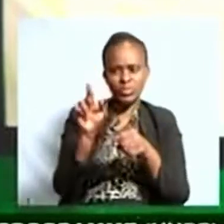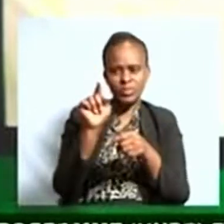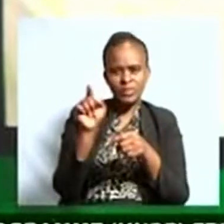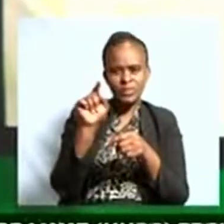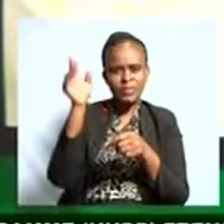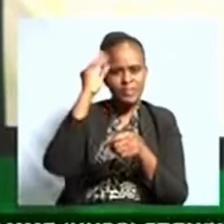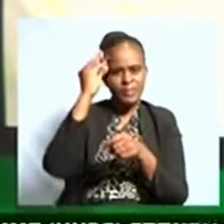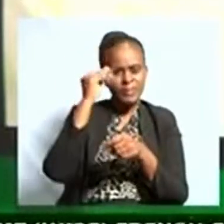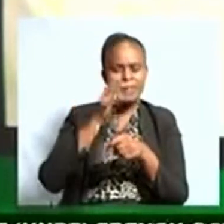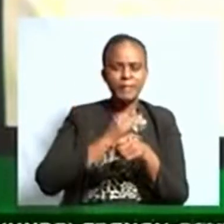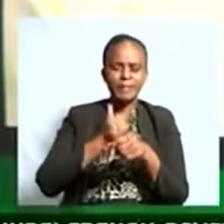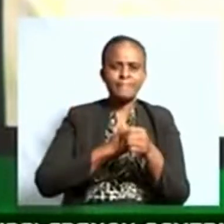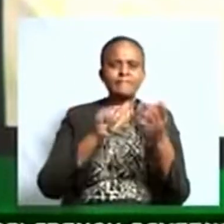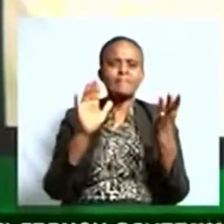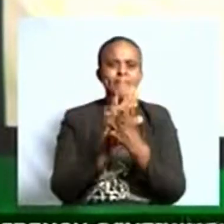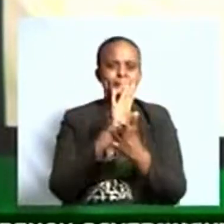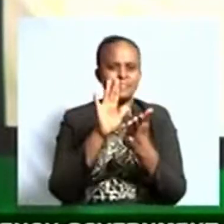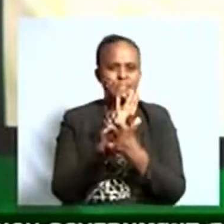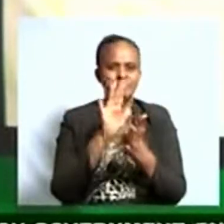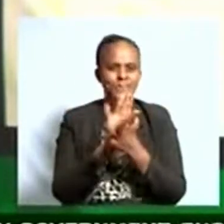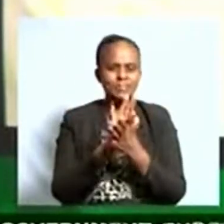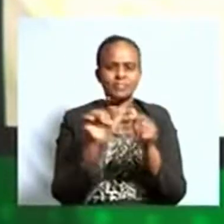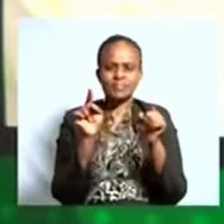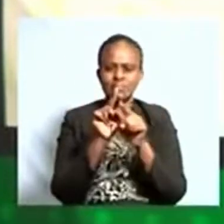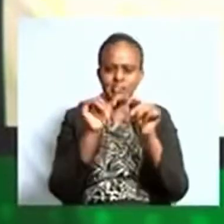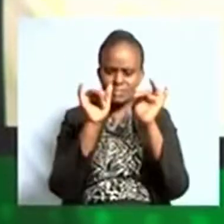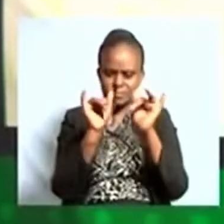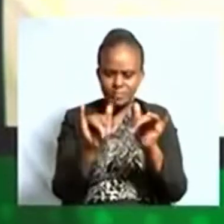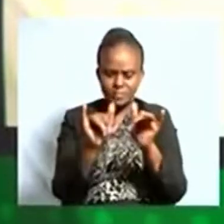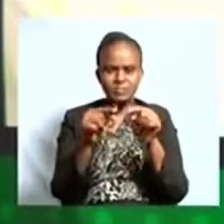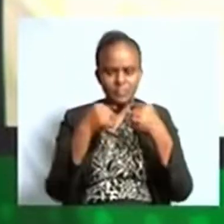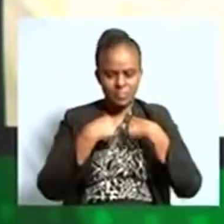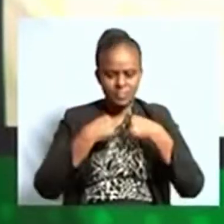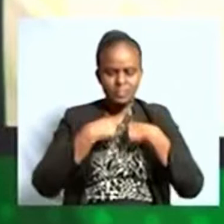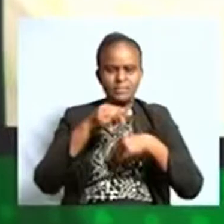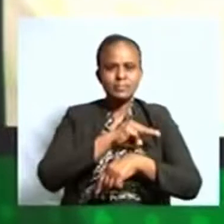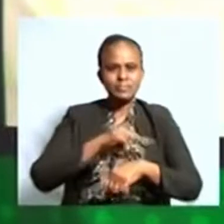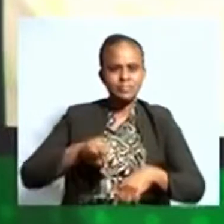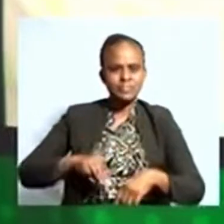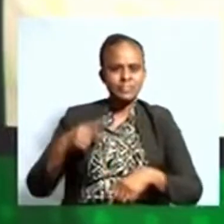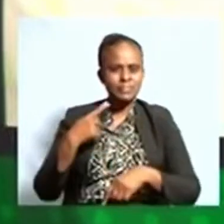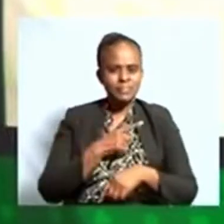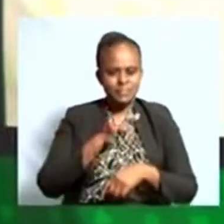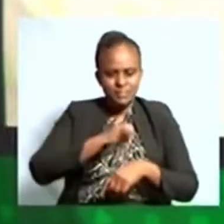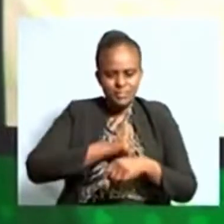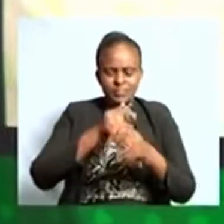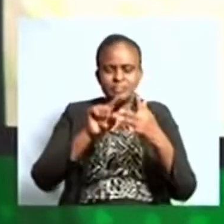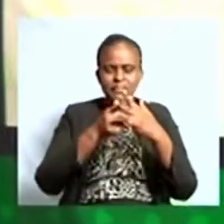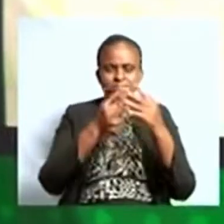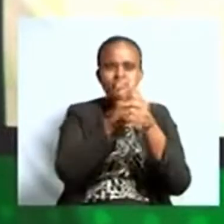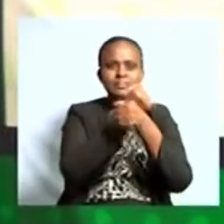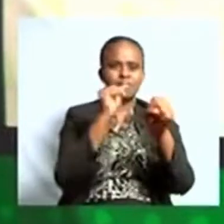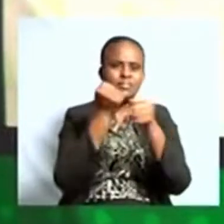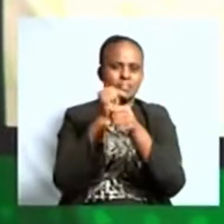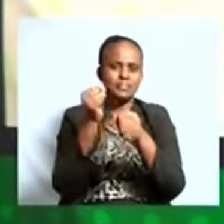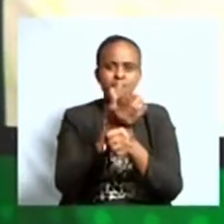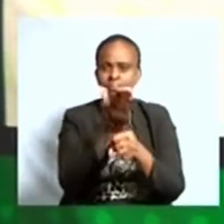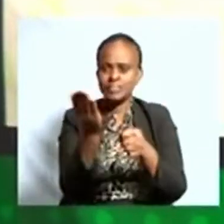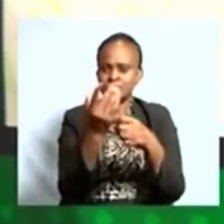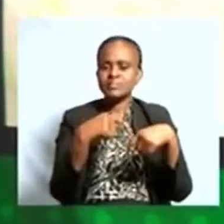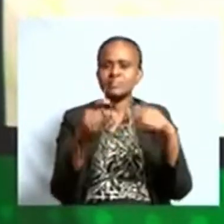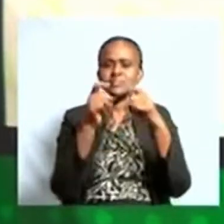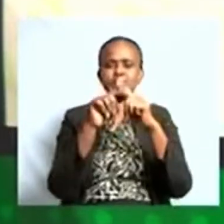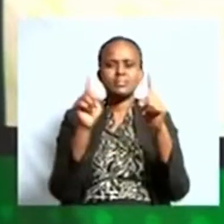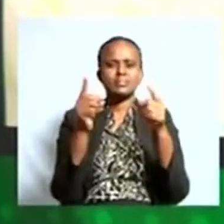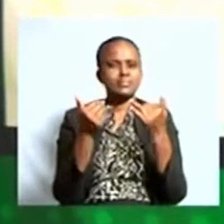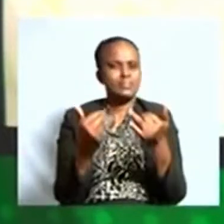I had to quickly settle as Member of Parliament and begin to address these challenges. But